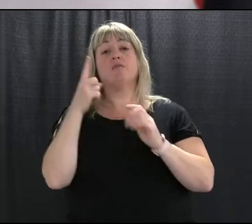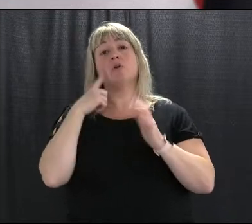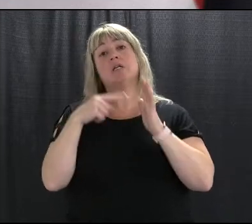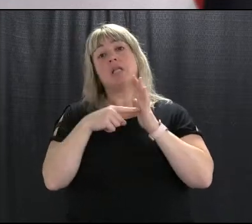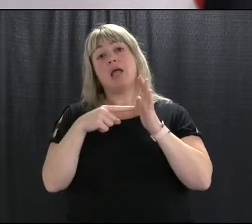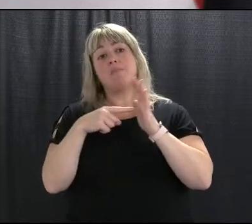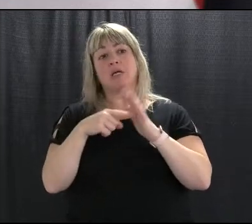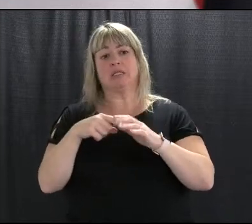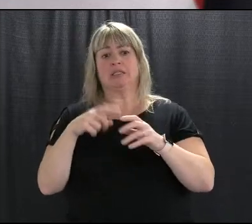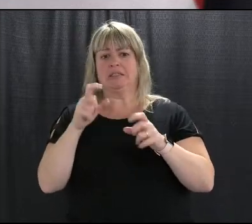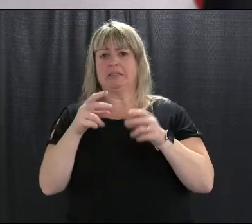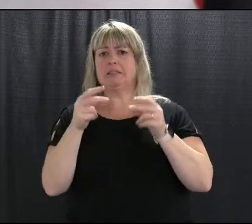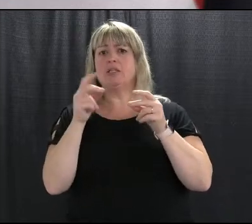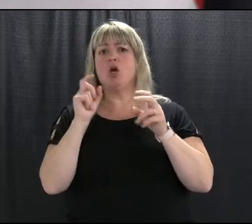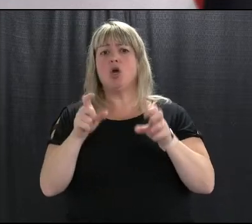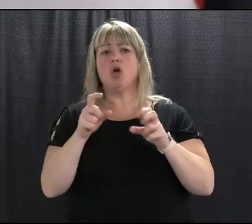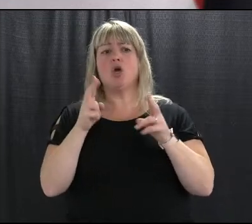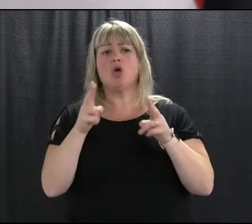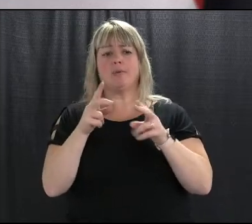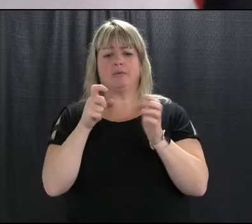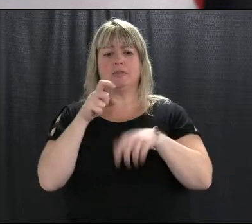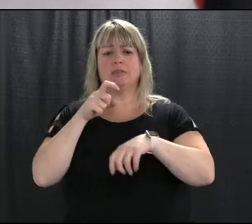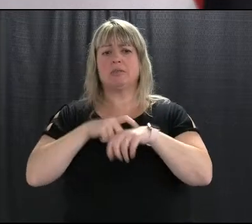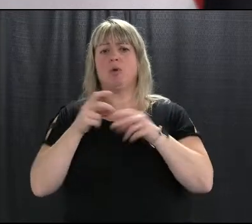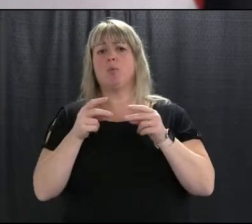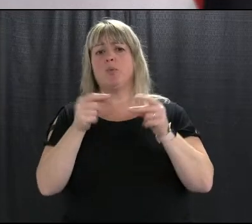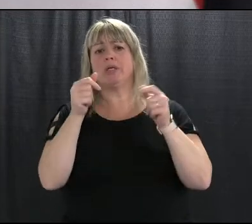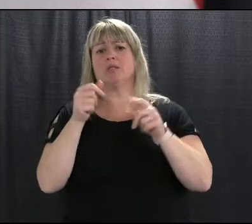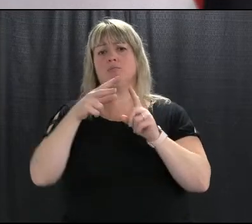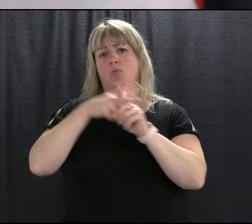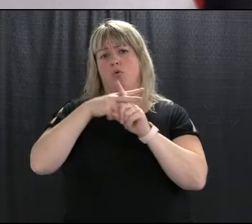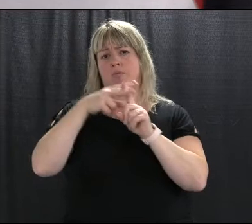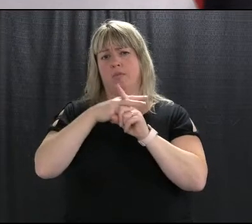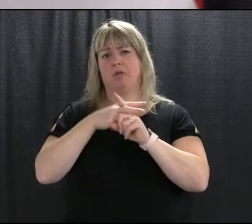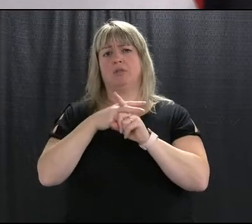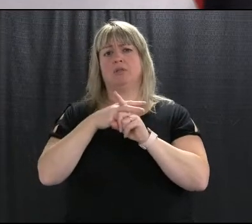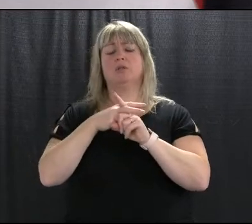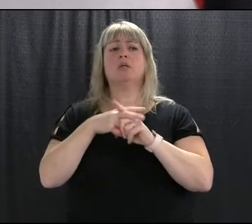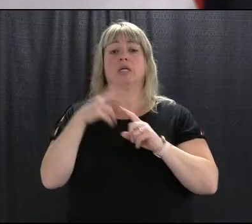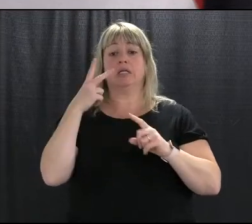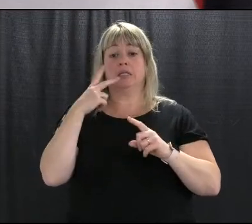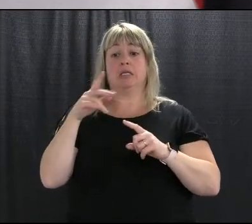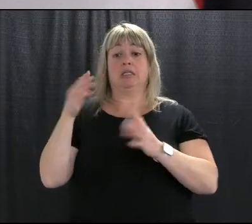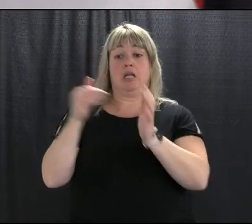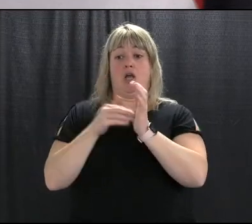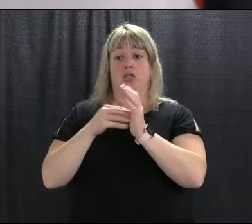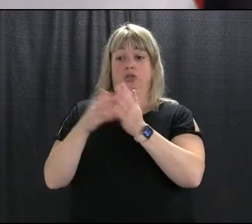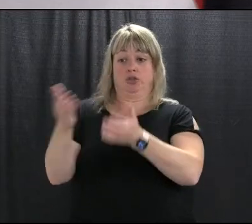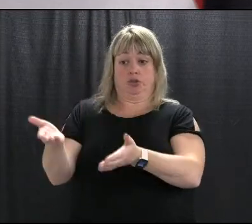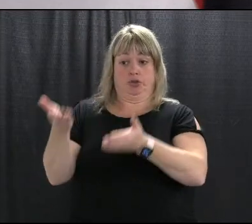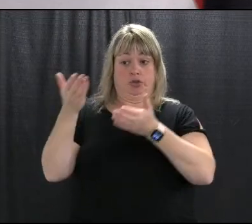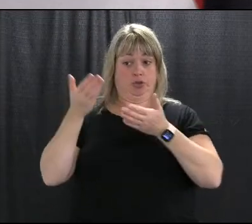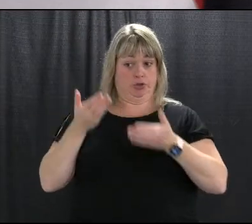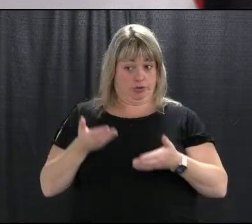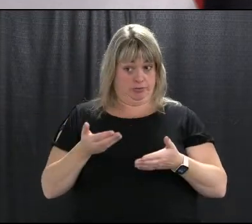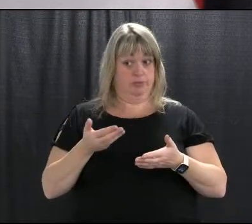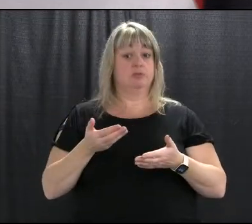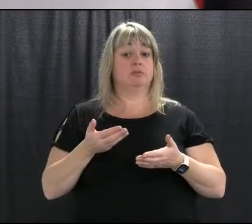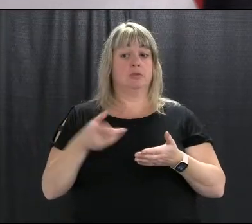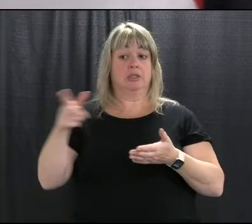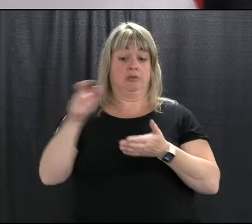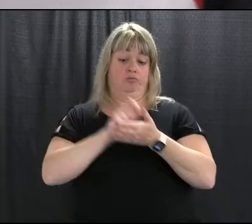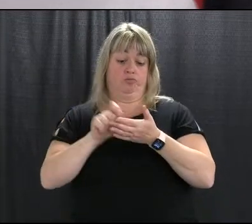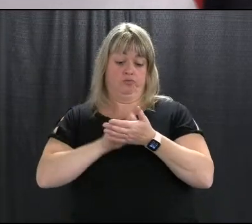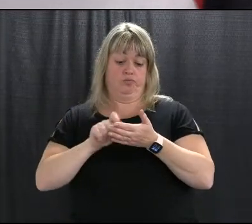particularly it's around timeliness of access. And again, you can see here from these task force recommendations that the people who wrote